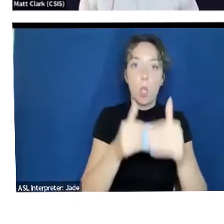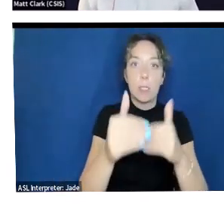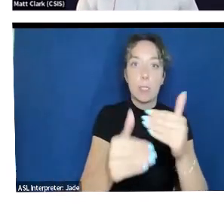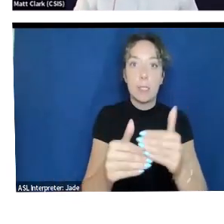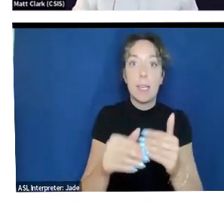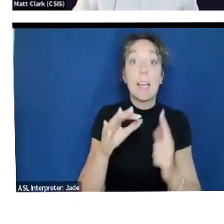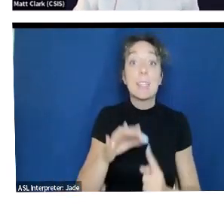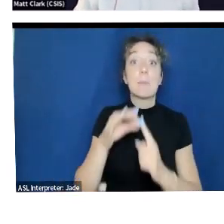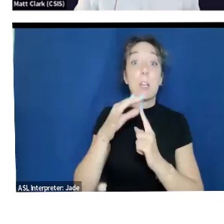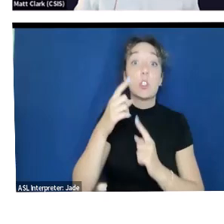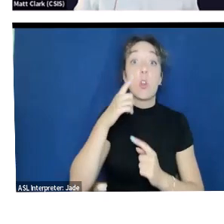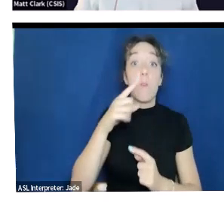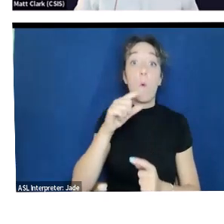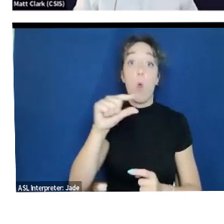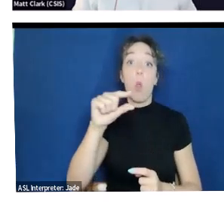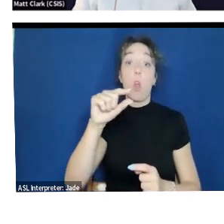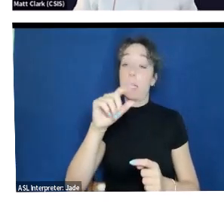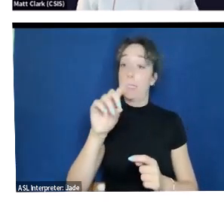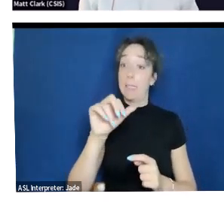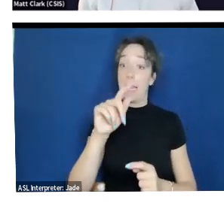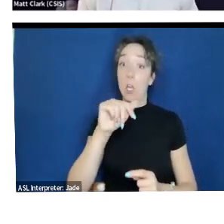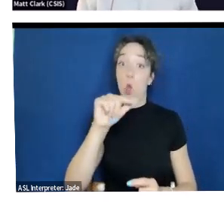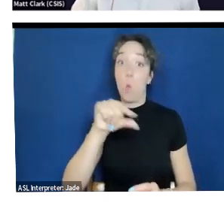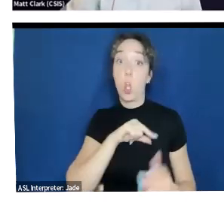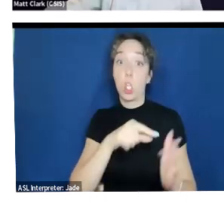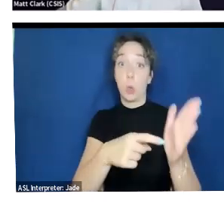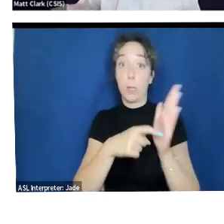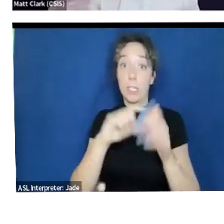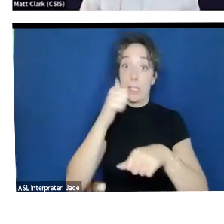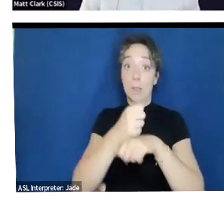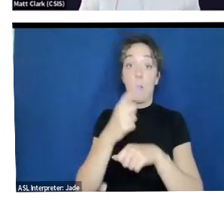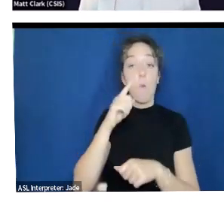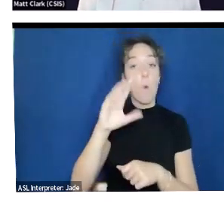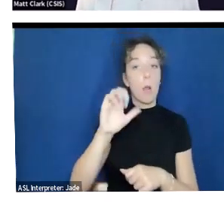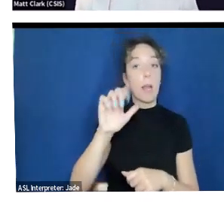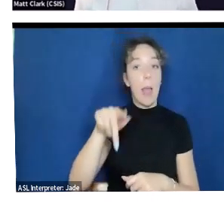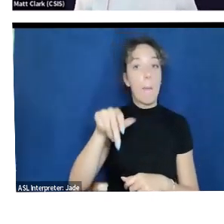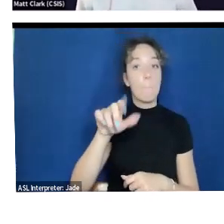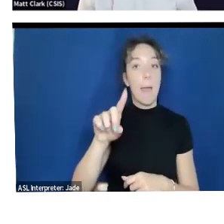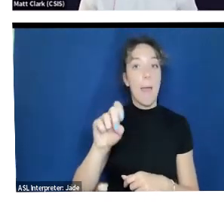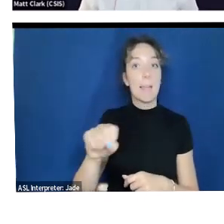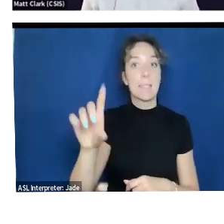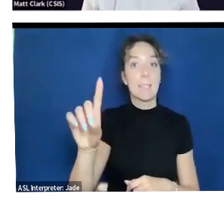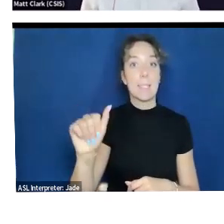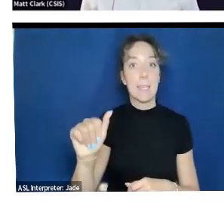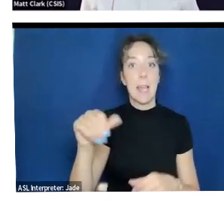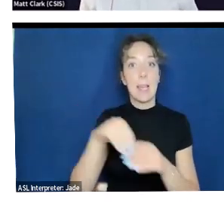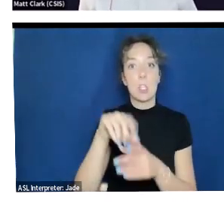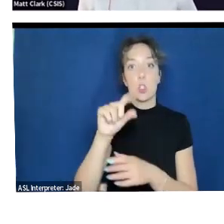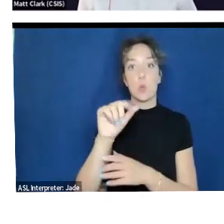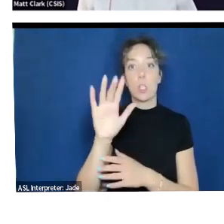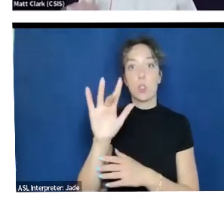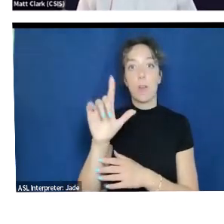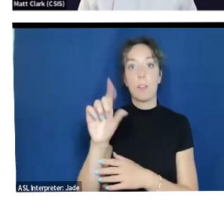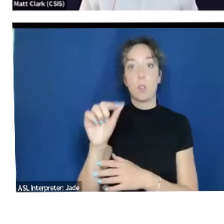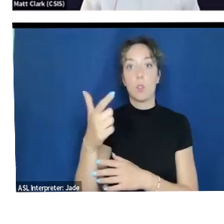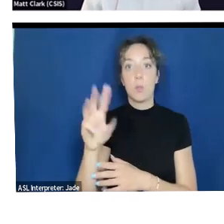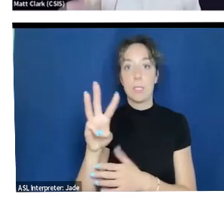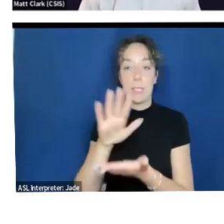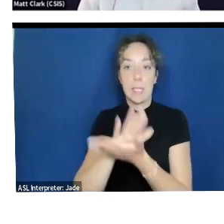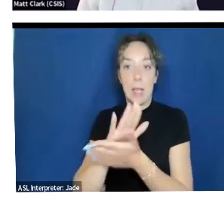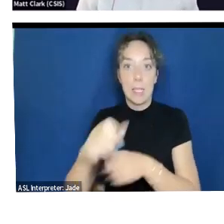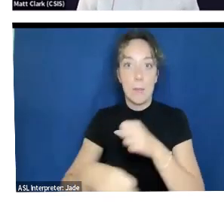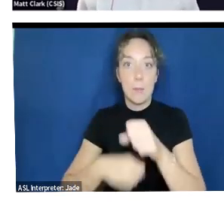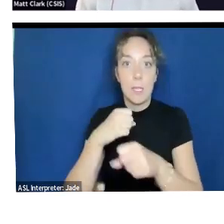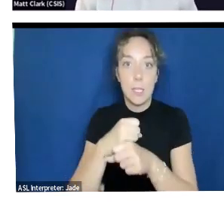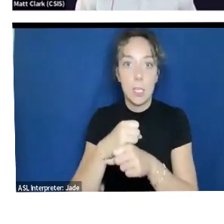the 25-26 academic year. This slide contains a sample of critical reports in CALPADS data collections with the school